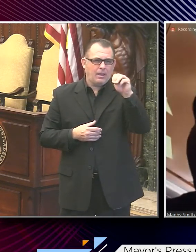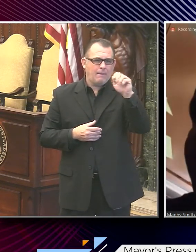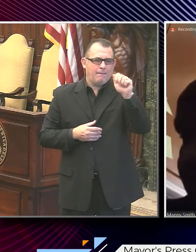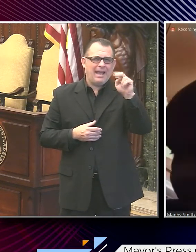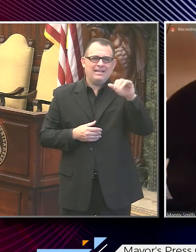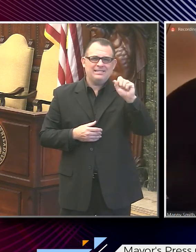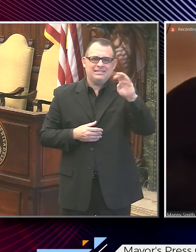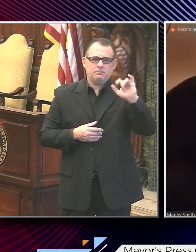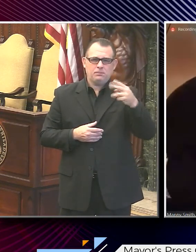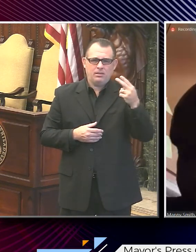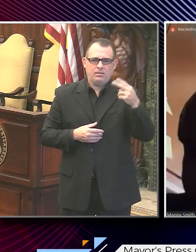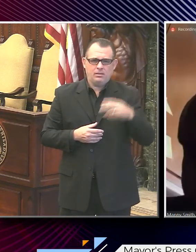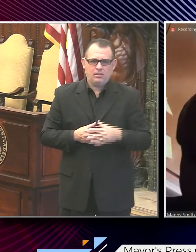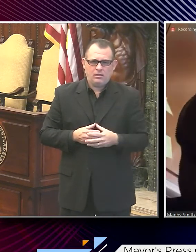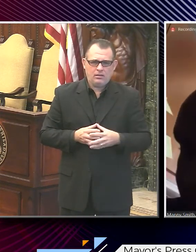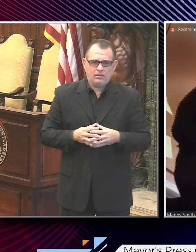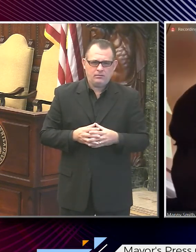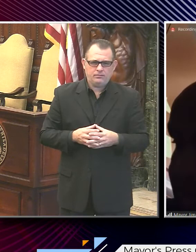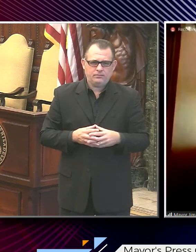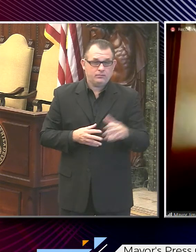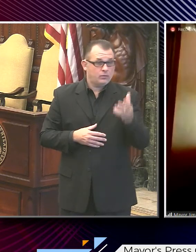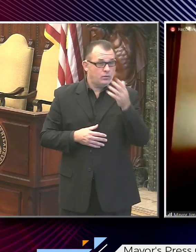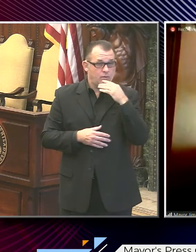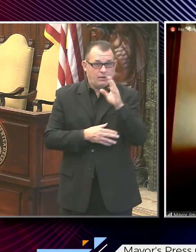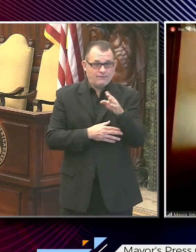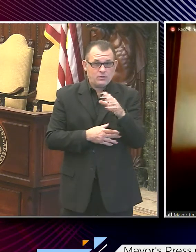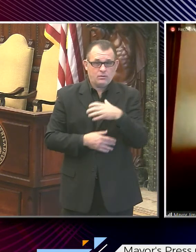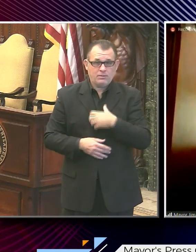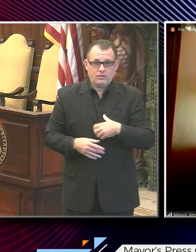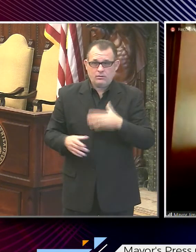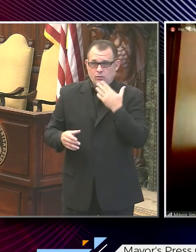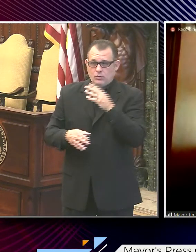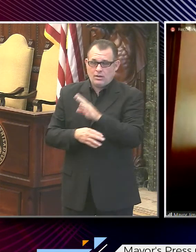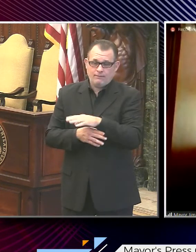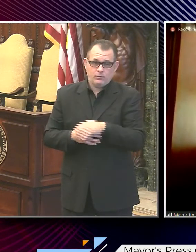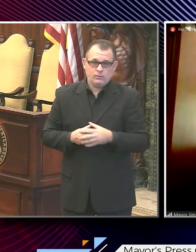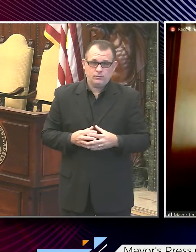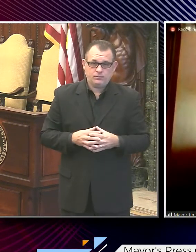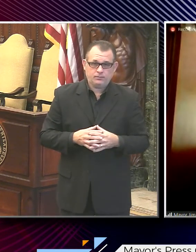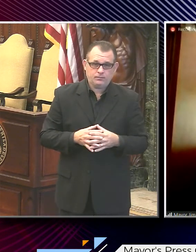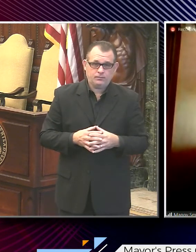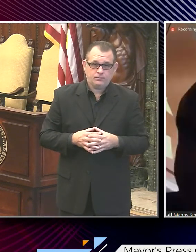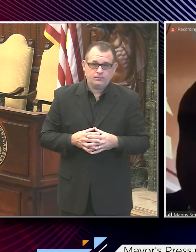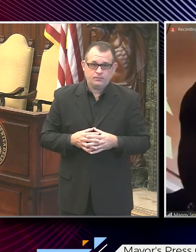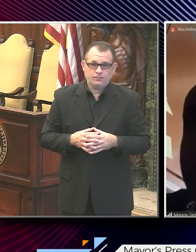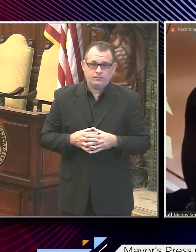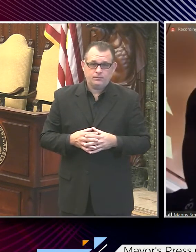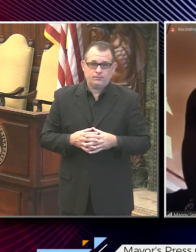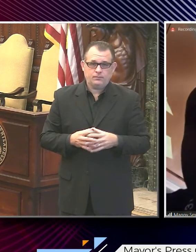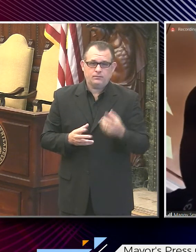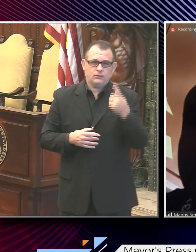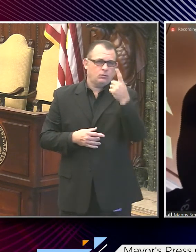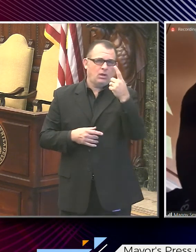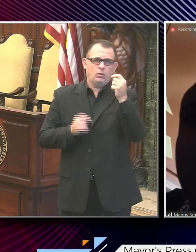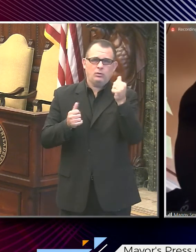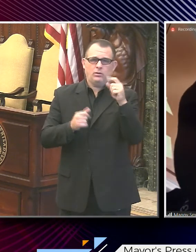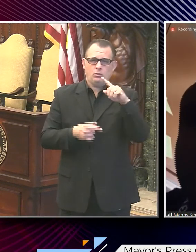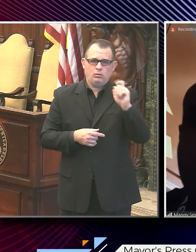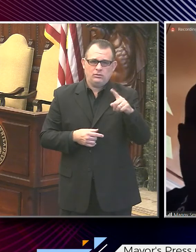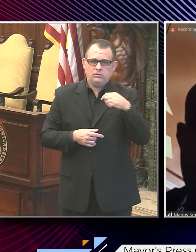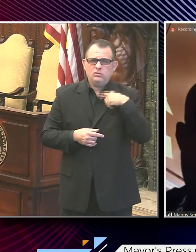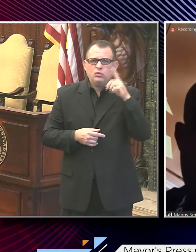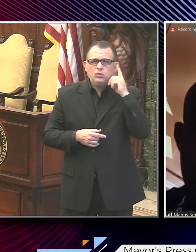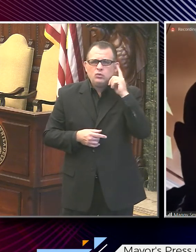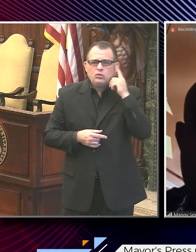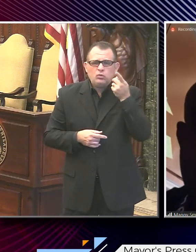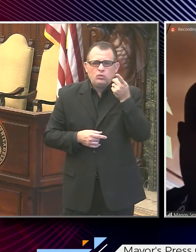Mayor Kenny, good afternoon. Good afternoon. One quick question for you. I'm sure you heard about the